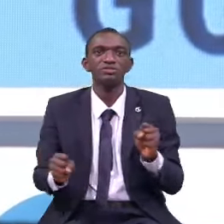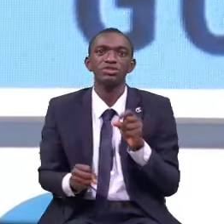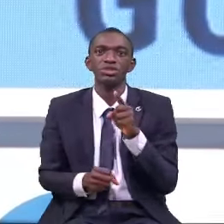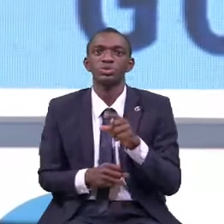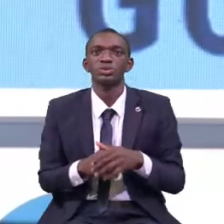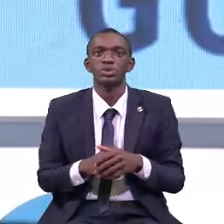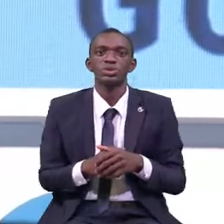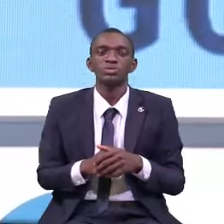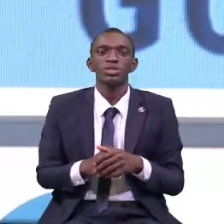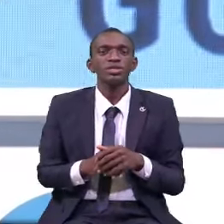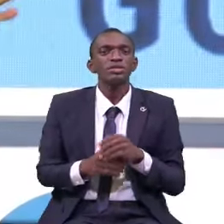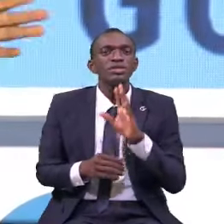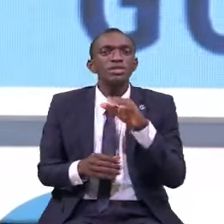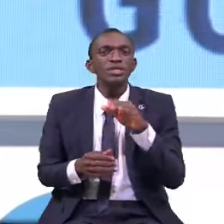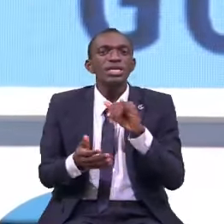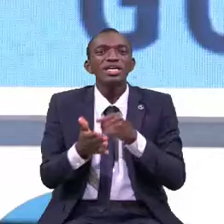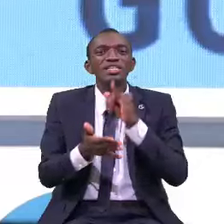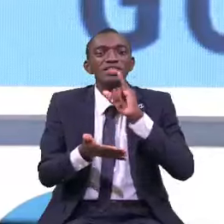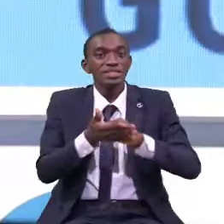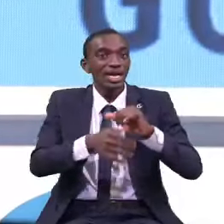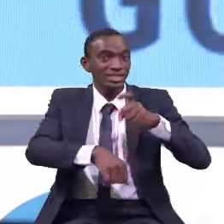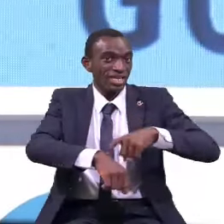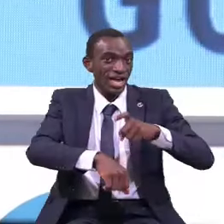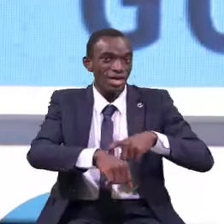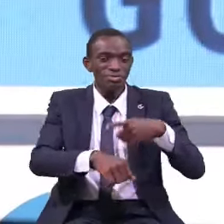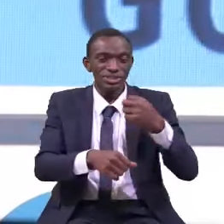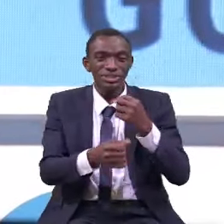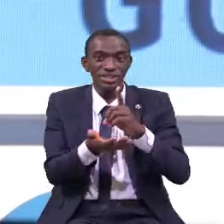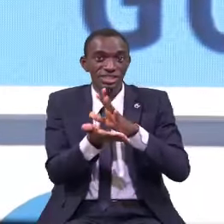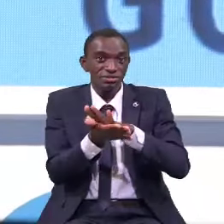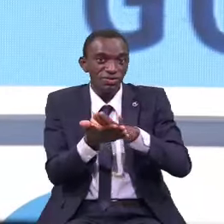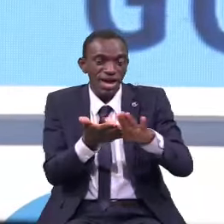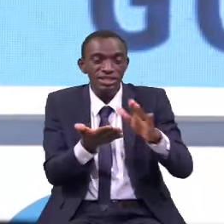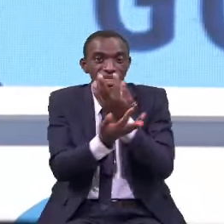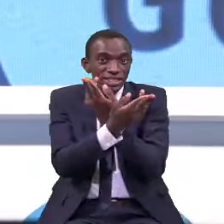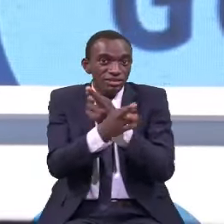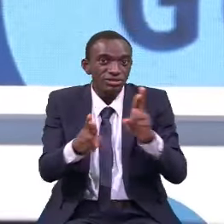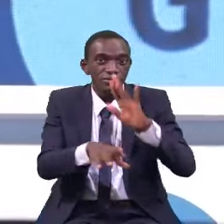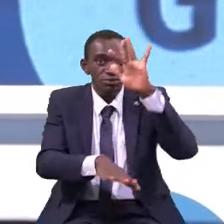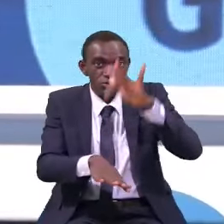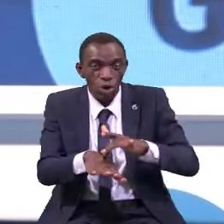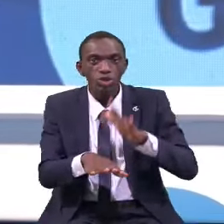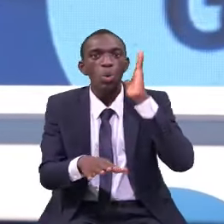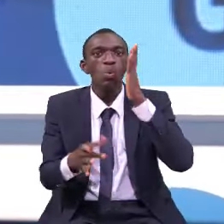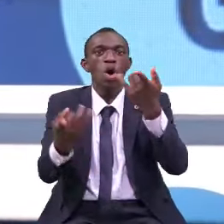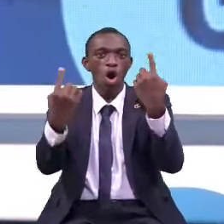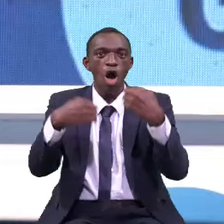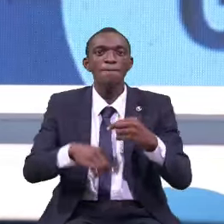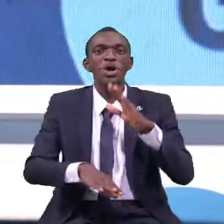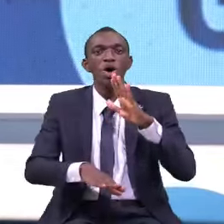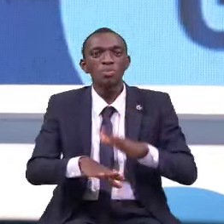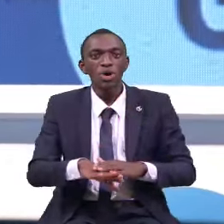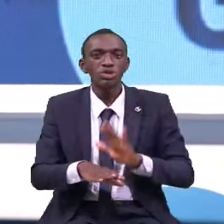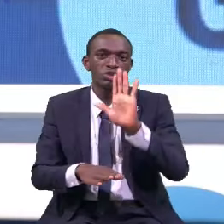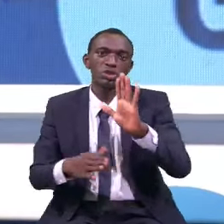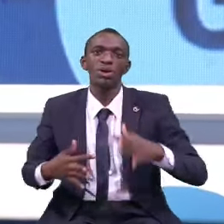Is that it is at that time the divine redemptive touch will come upon your